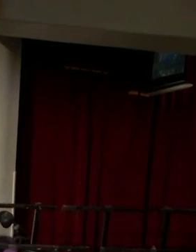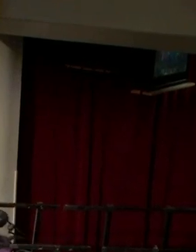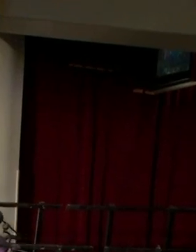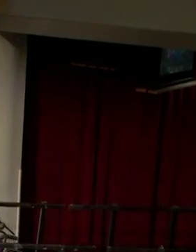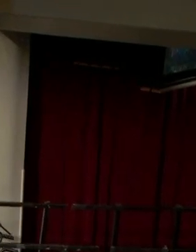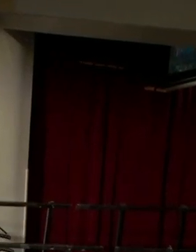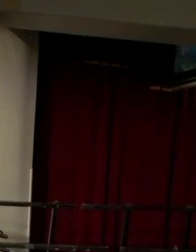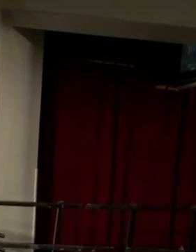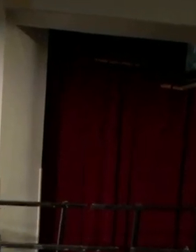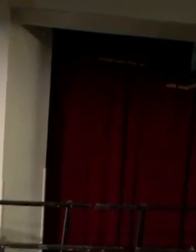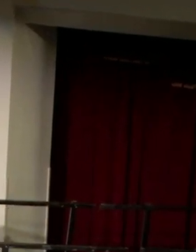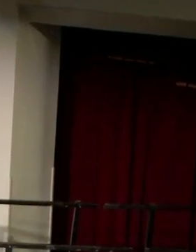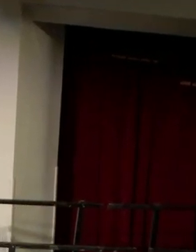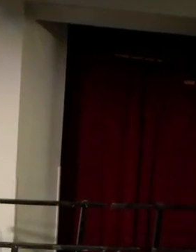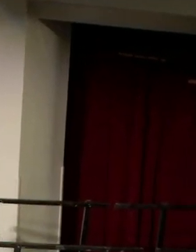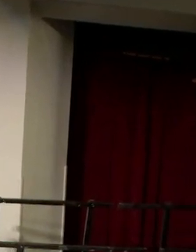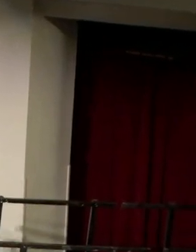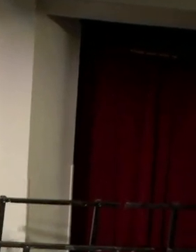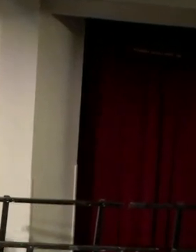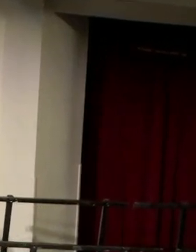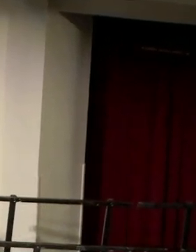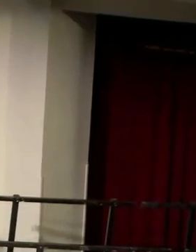great piece.